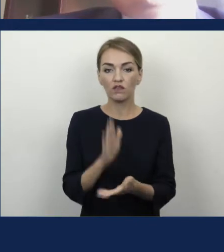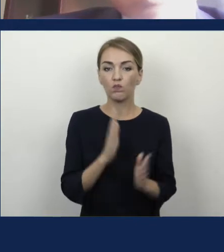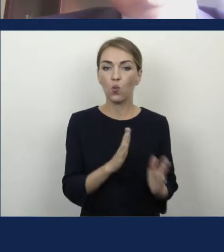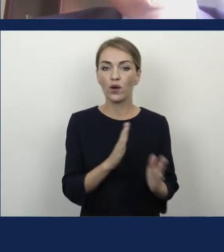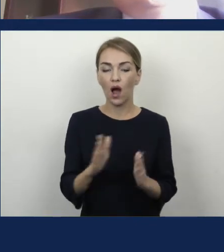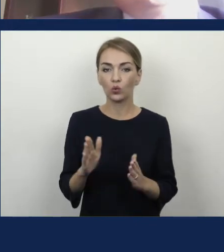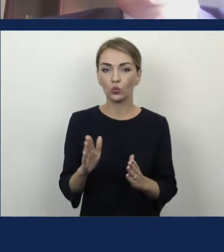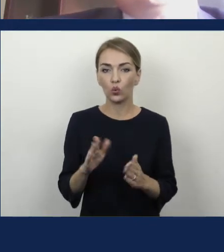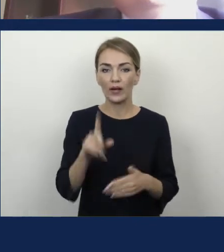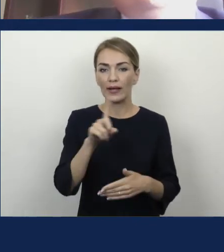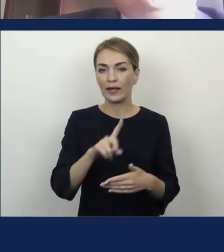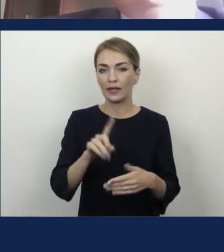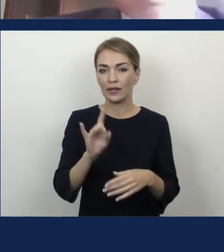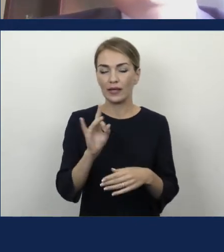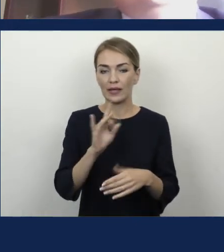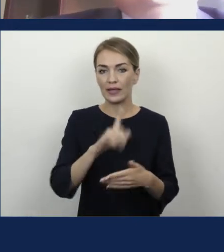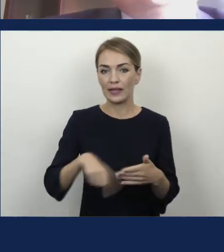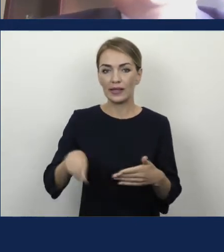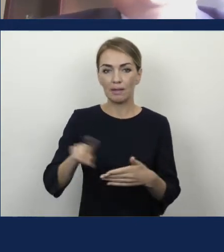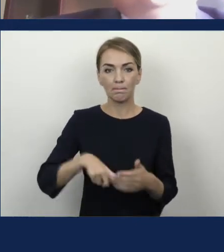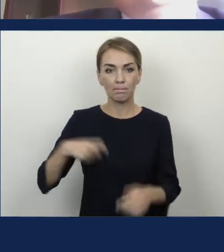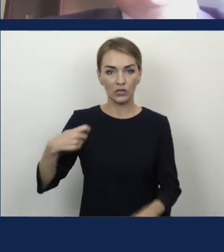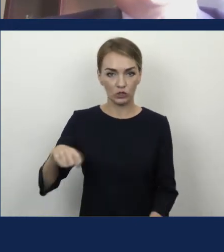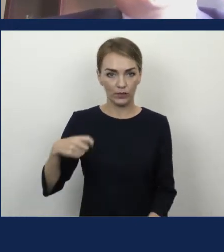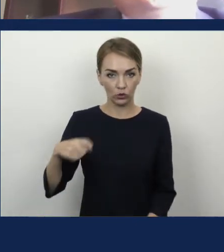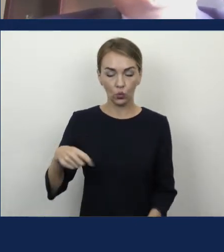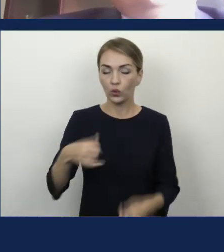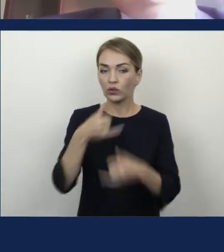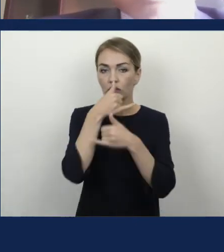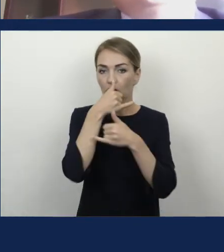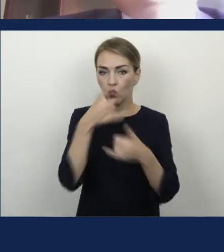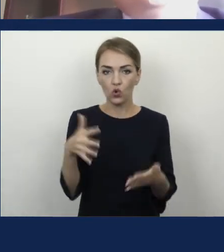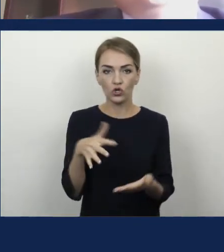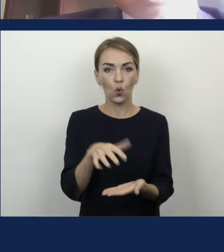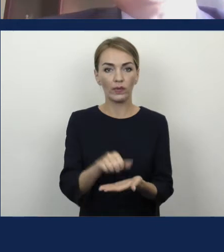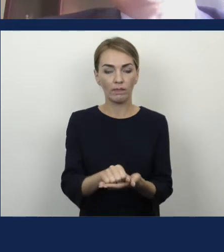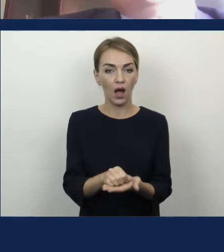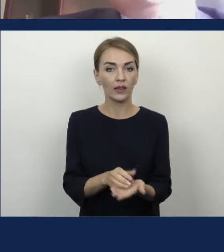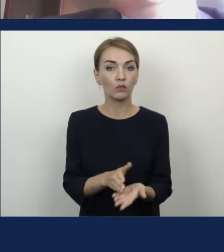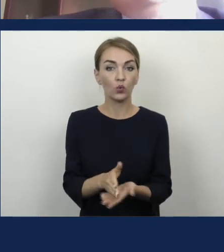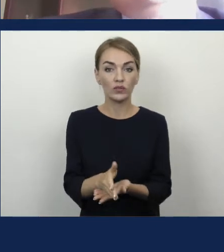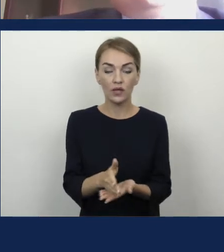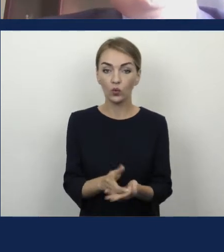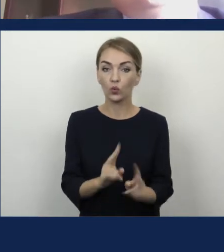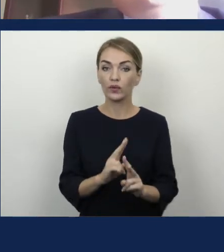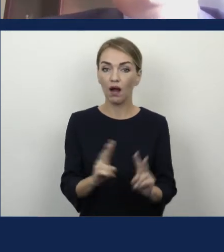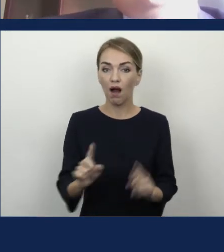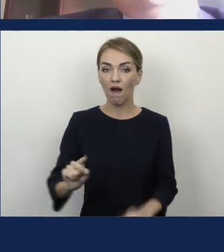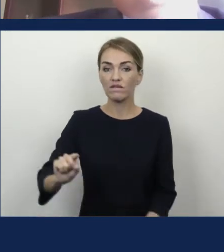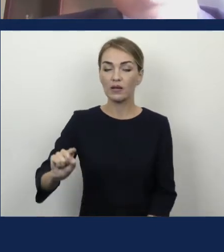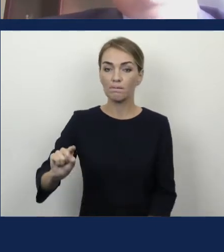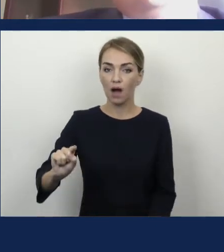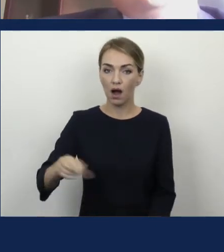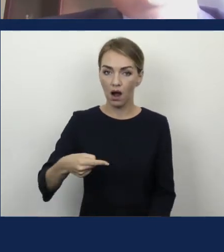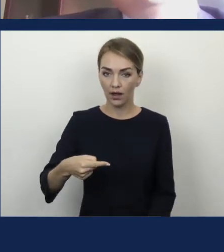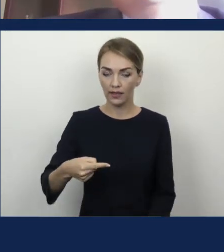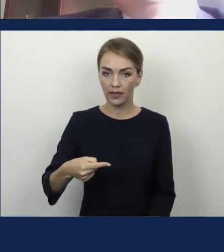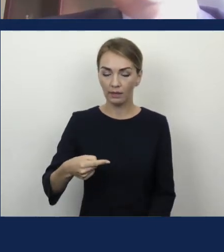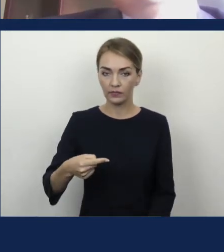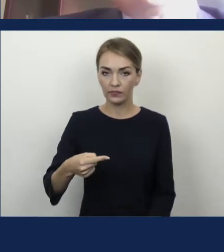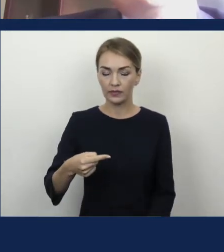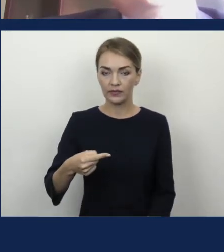aforementioned violations may not hold an office which requires to take an oath under